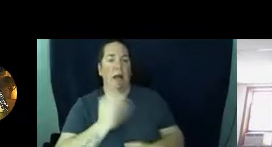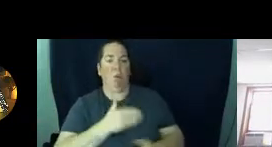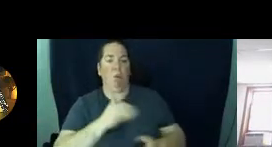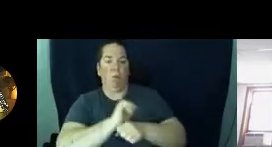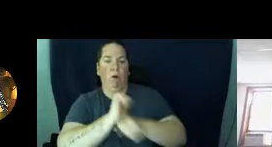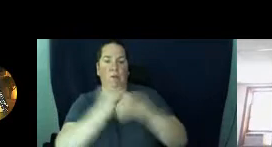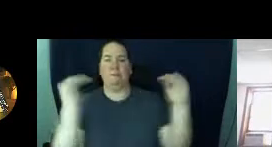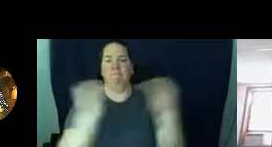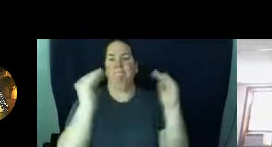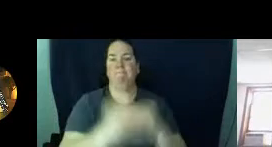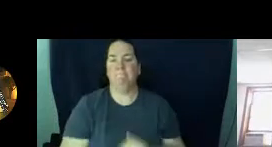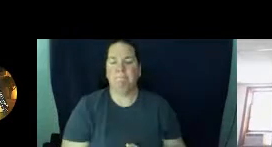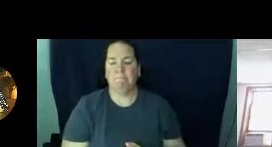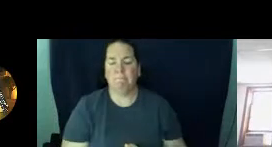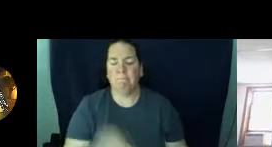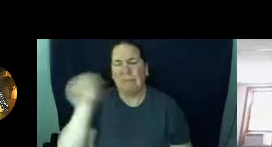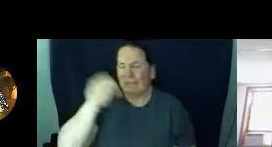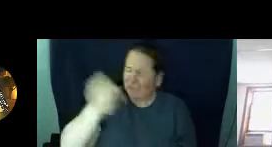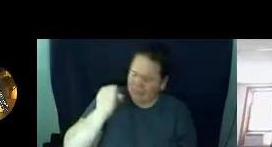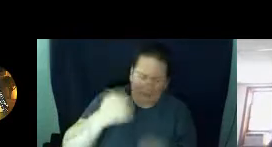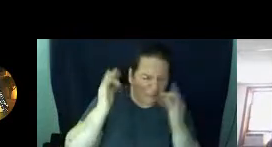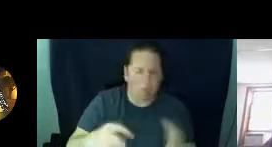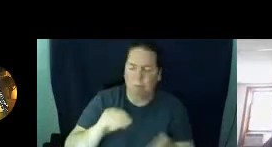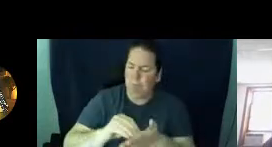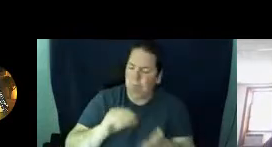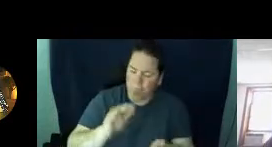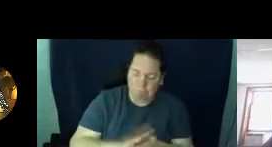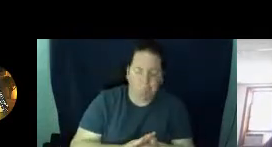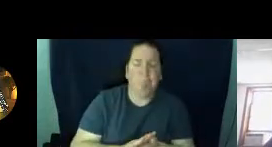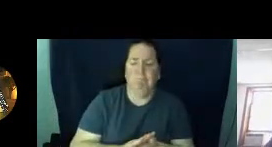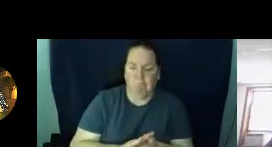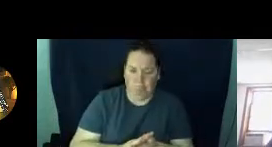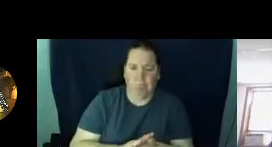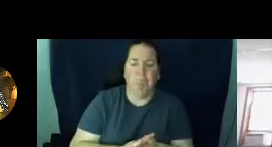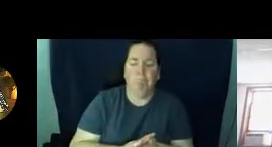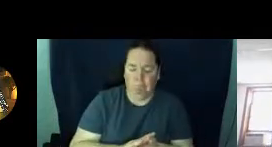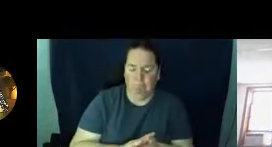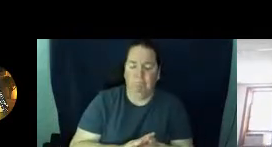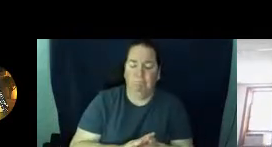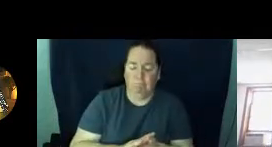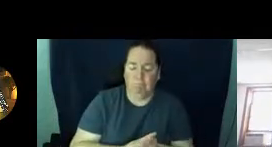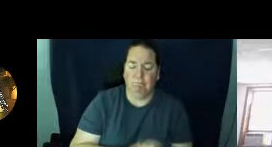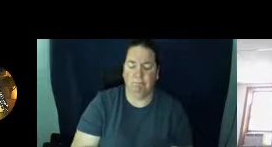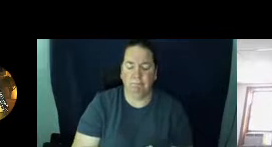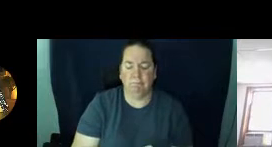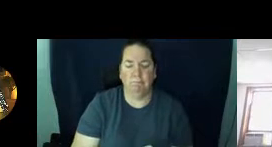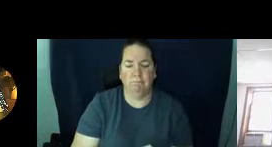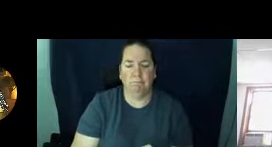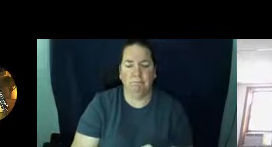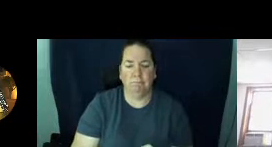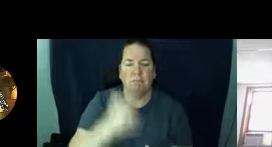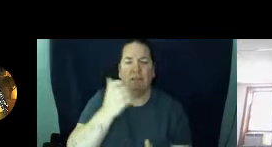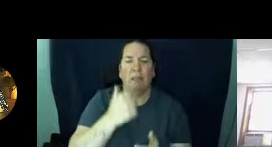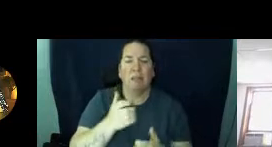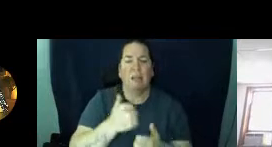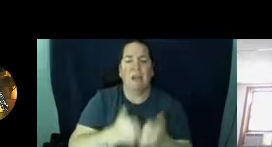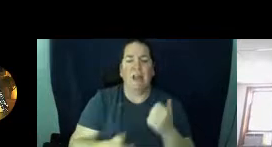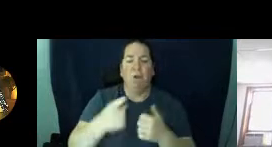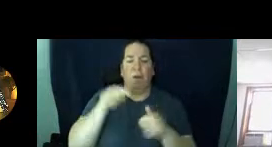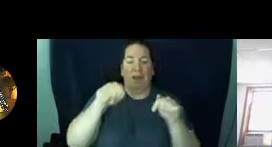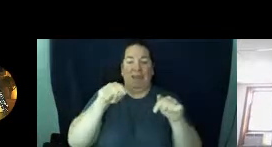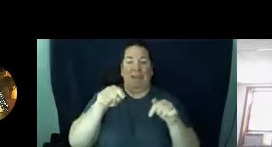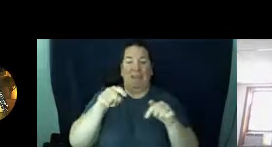Thanks. We can definitely take some notes on this, and I have been, and pass it on too. So everyone on this call really doesn't do any of our data analysis,